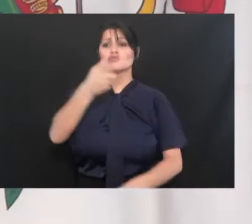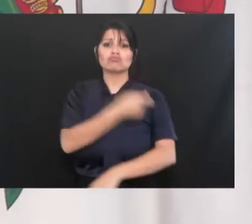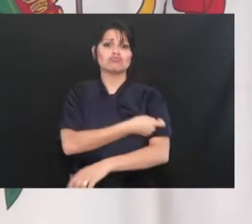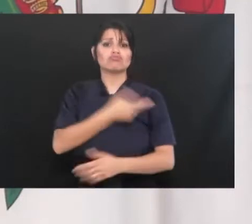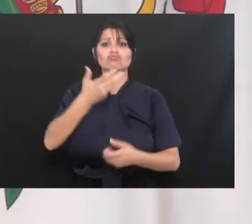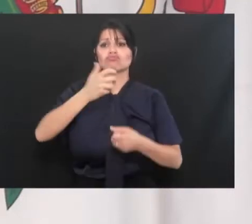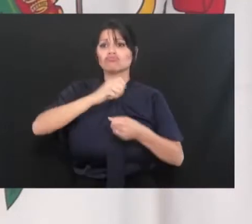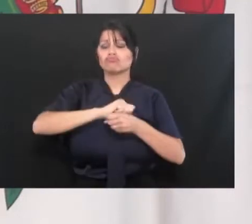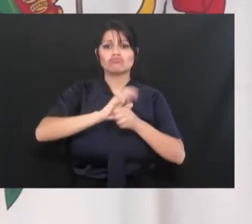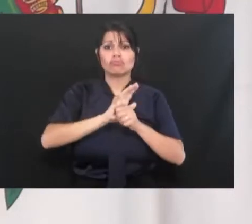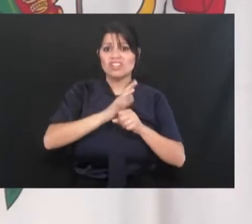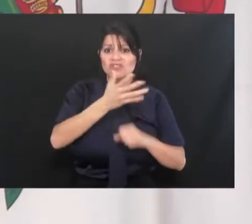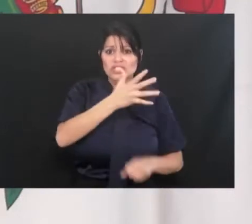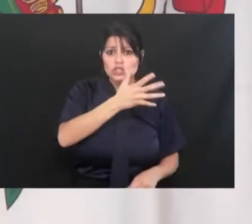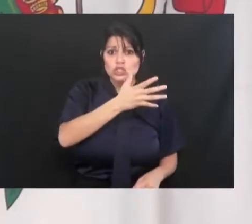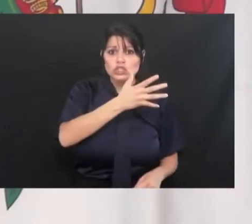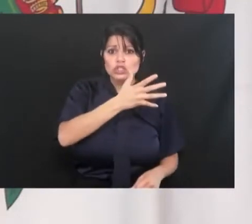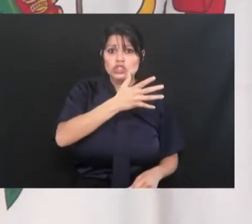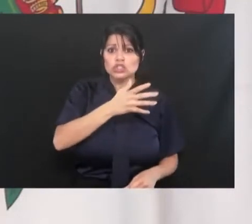of